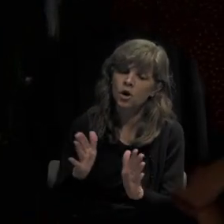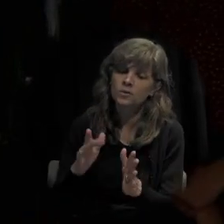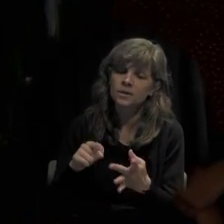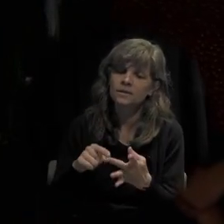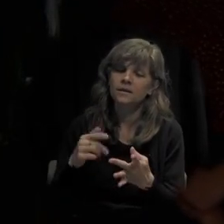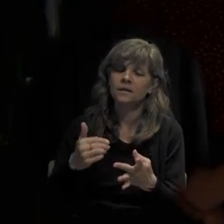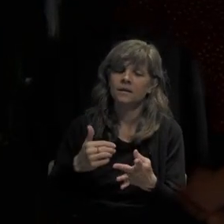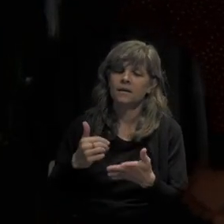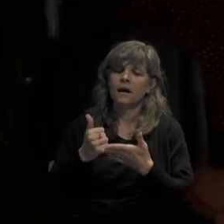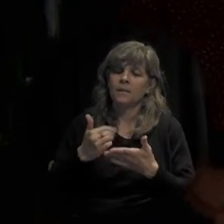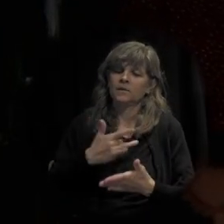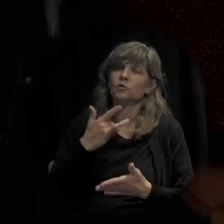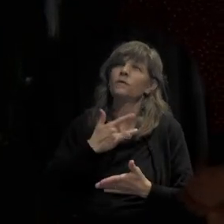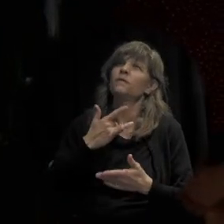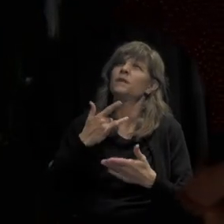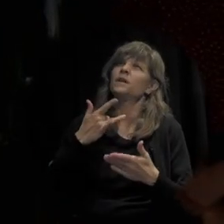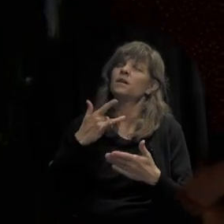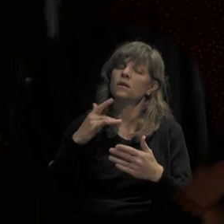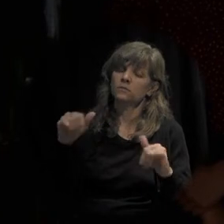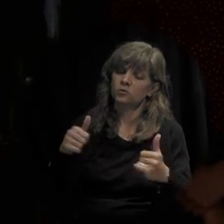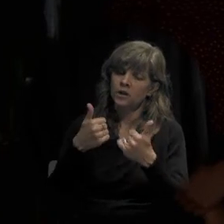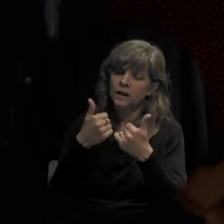would bow before You,